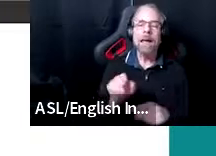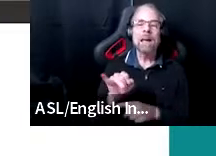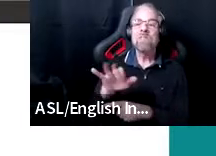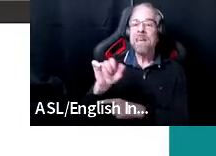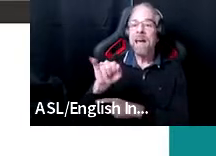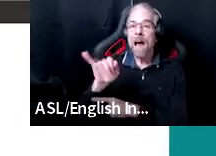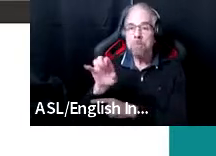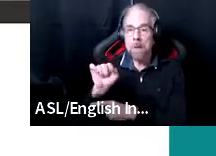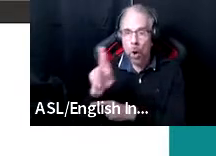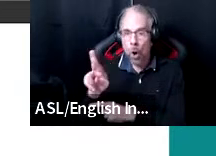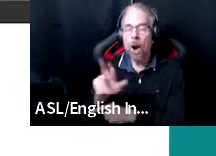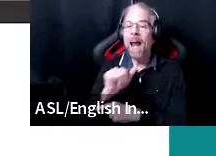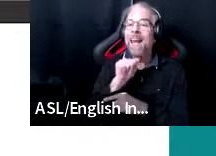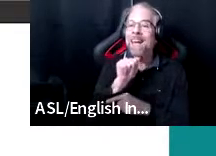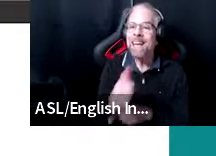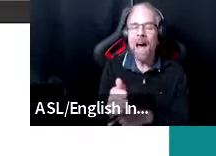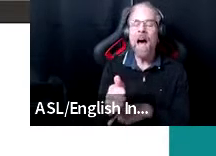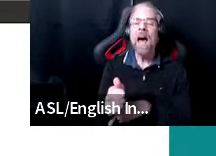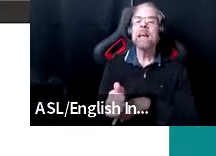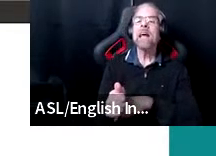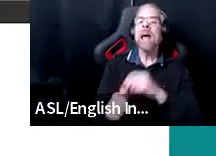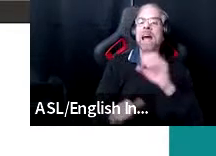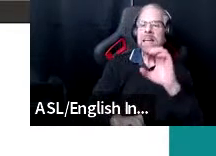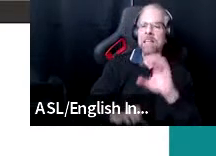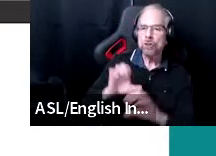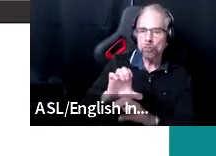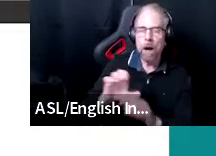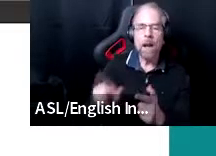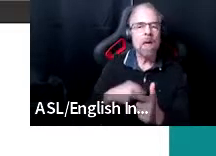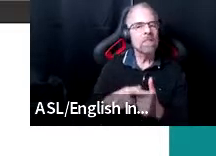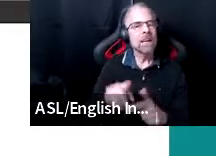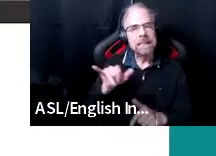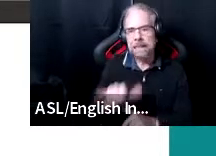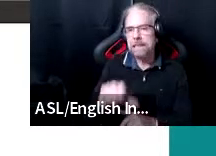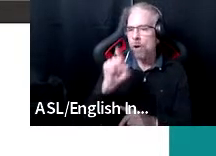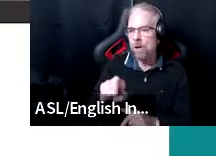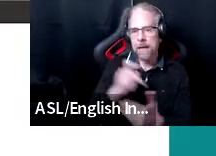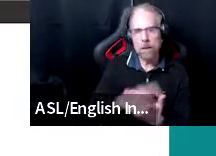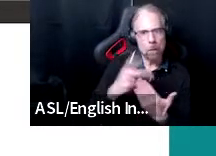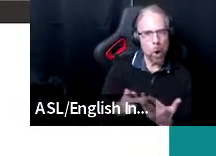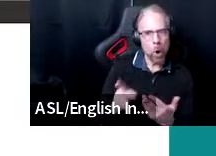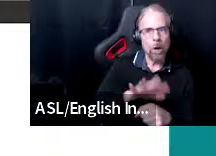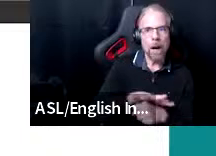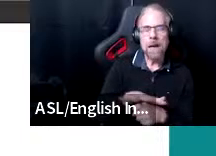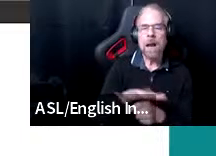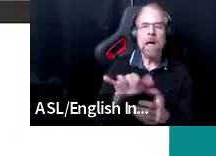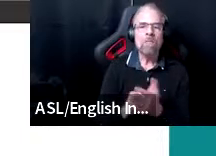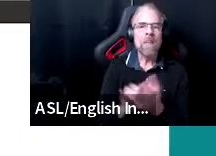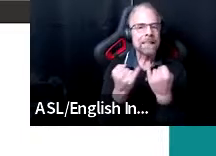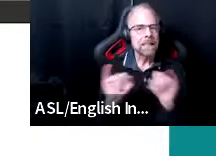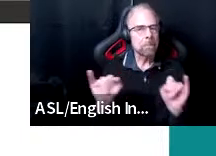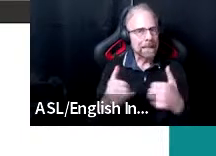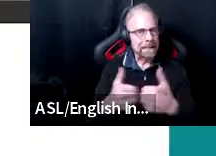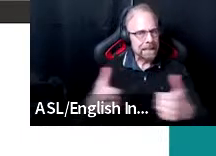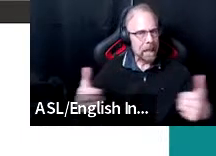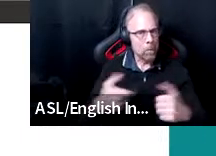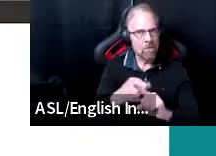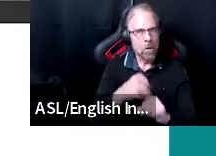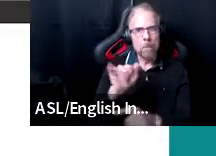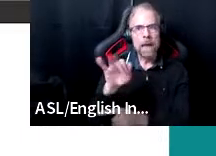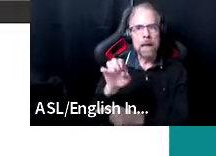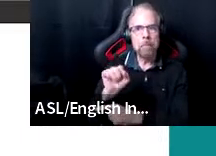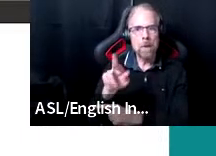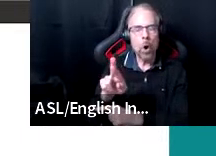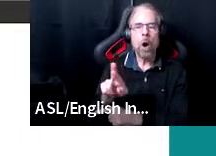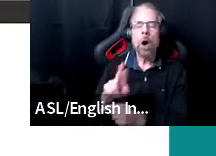not constructed, there will still be needs in the program area, and that would be independent from the IBR program. But